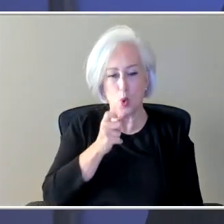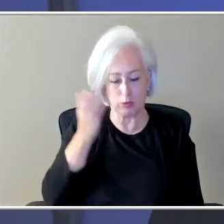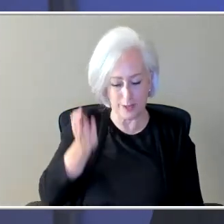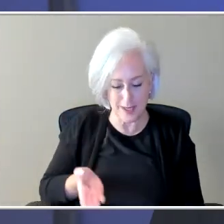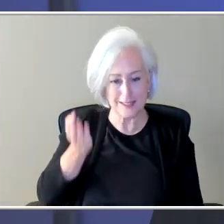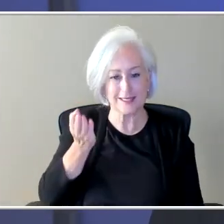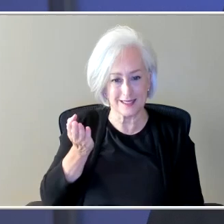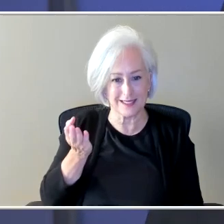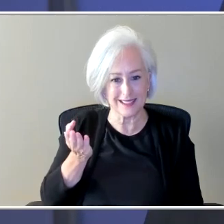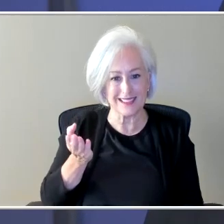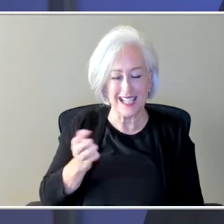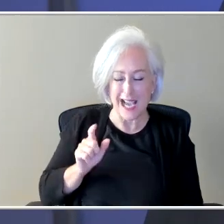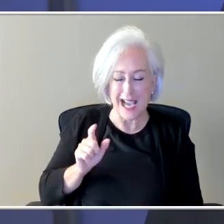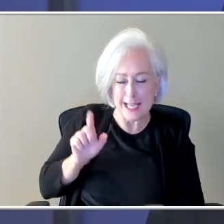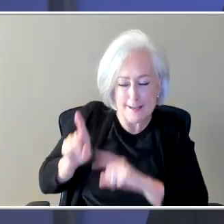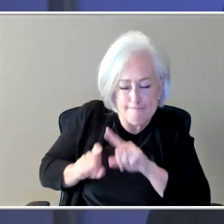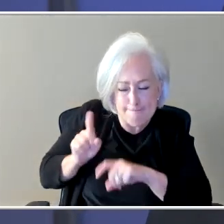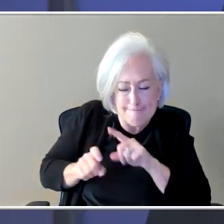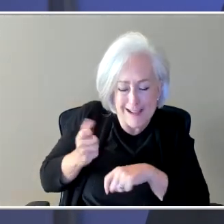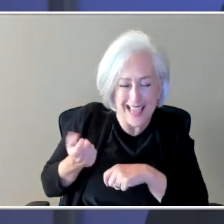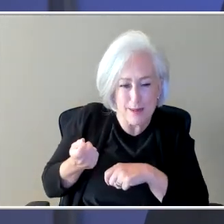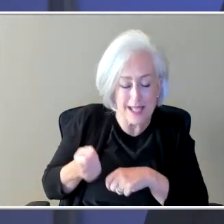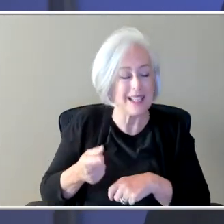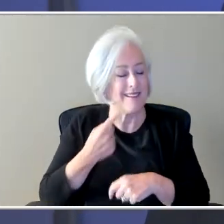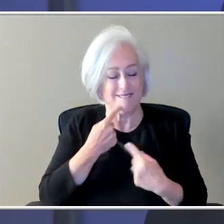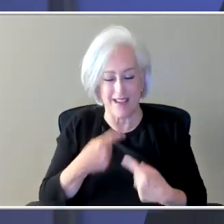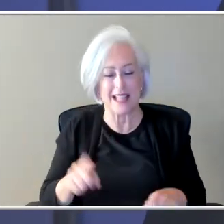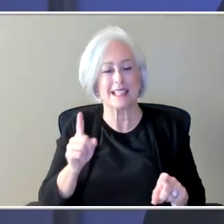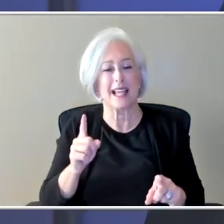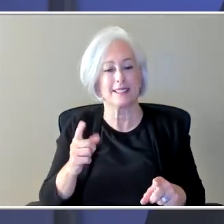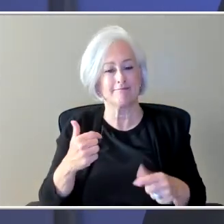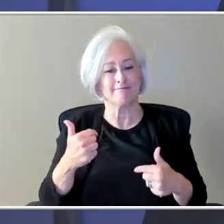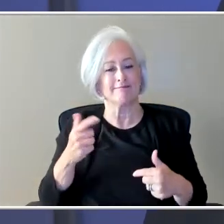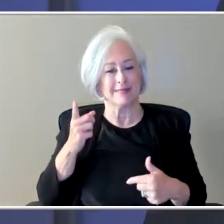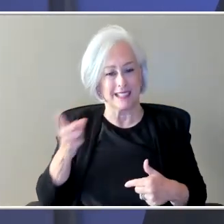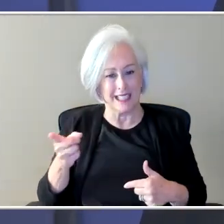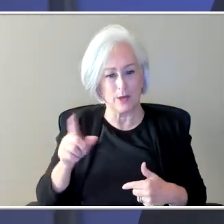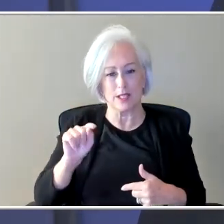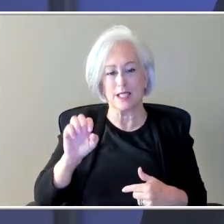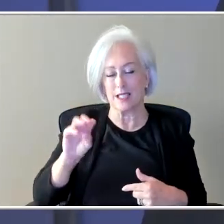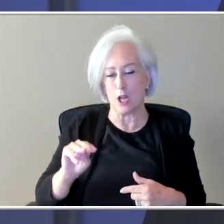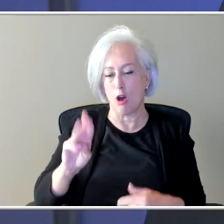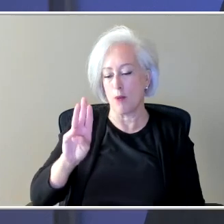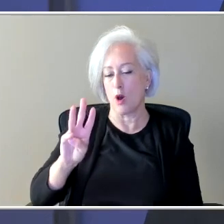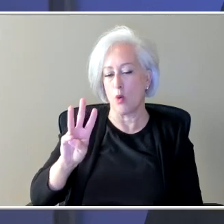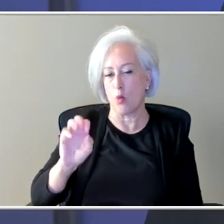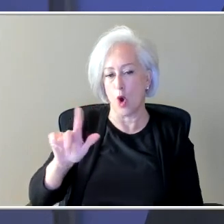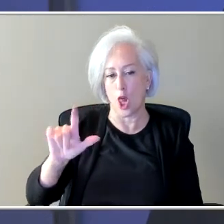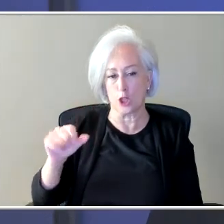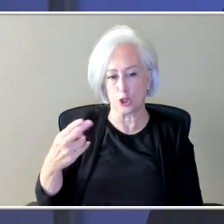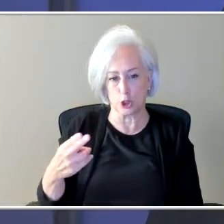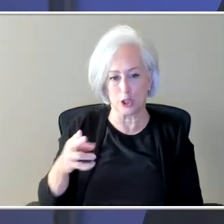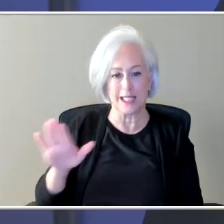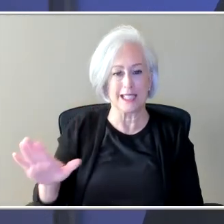him a little bit, and he finally broke down, and he explained to me that he was Tom Walsh, and his wife Teresa